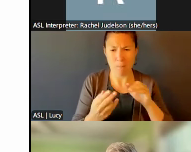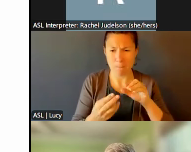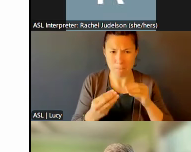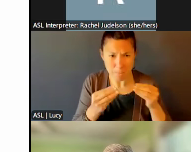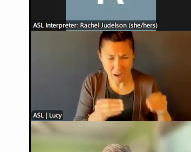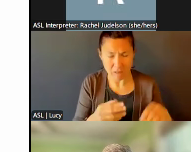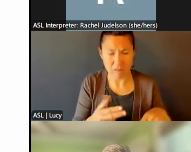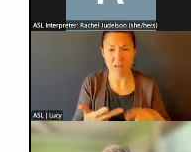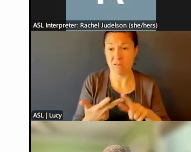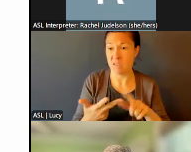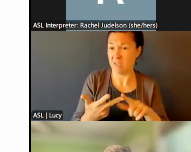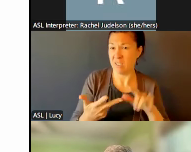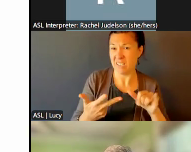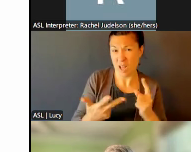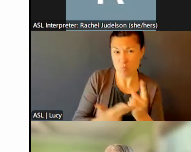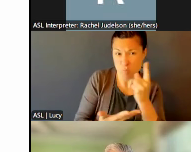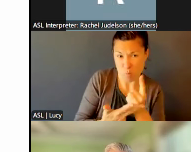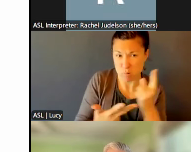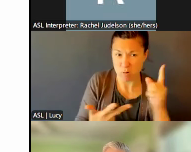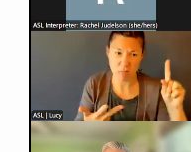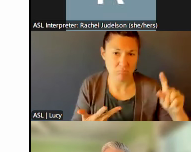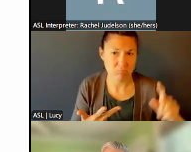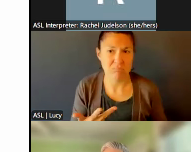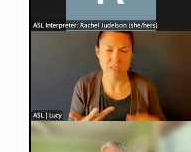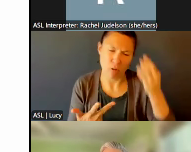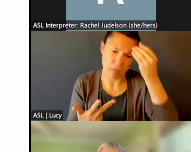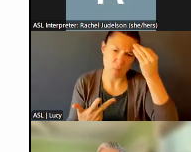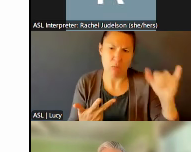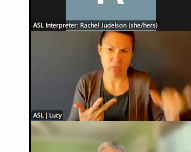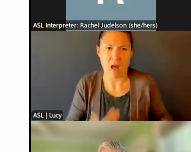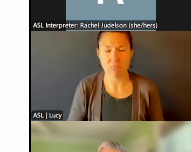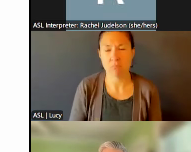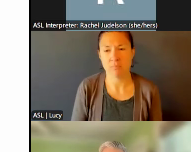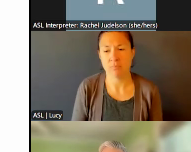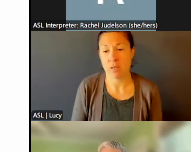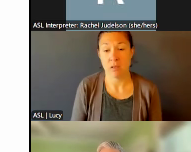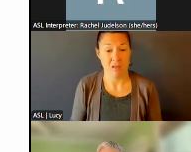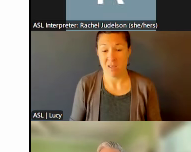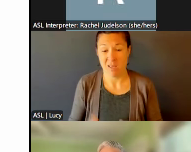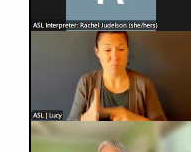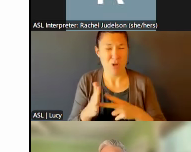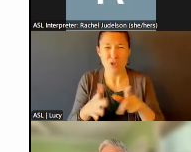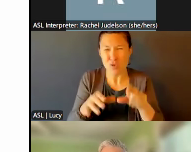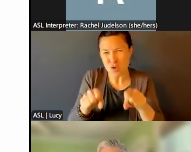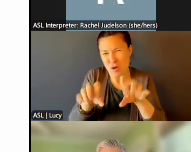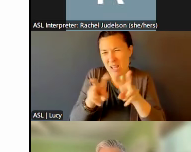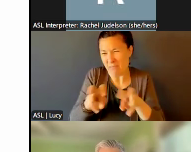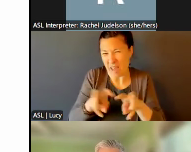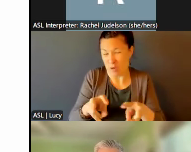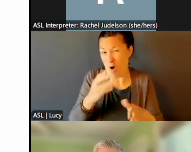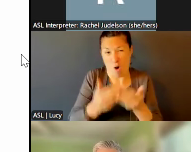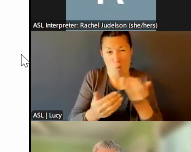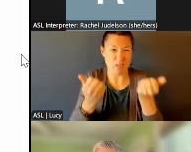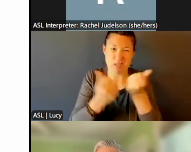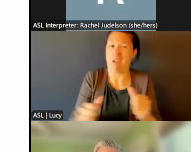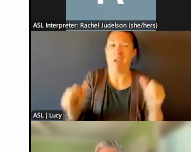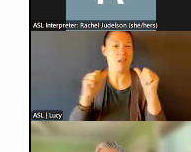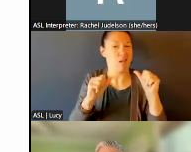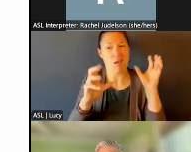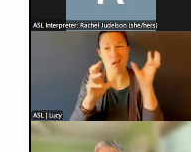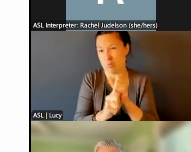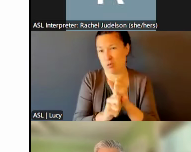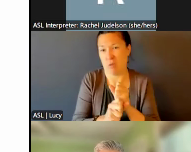you want to be thinking about, because then you'll be able to evaluate really a pretty broad set of abstracts